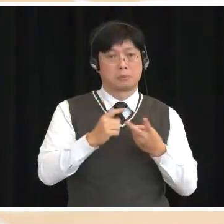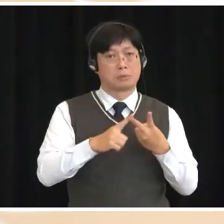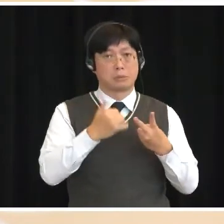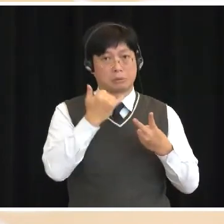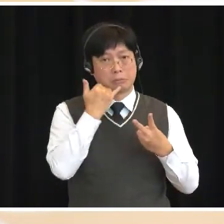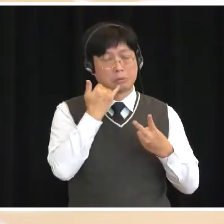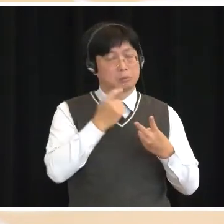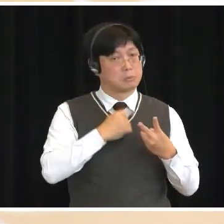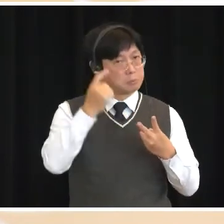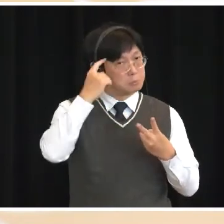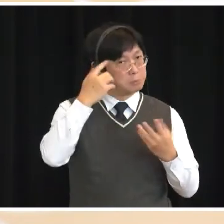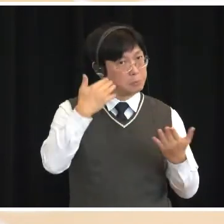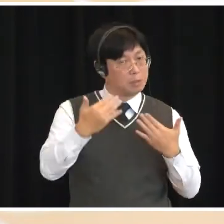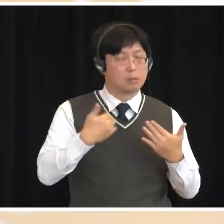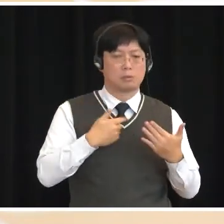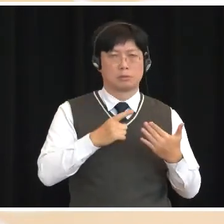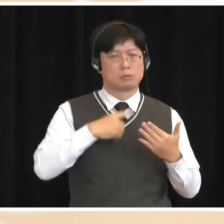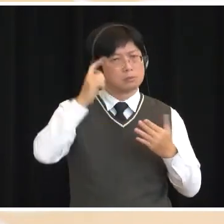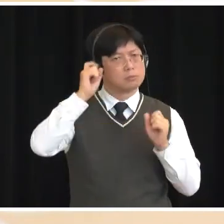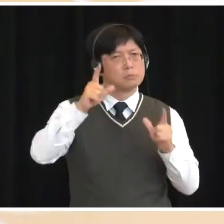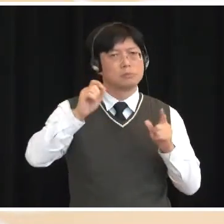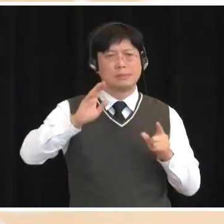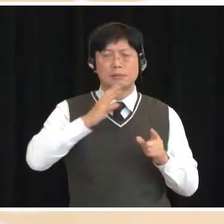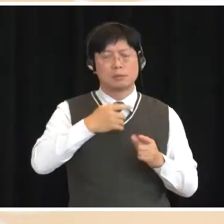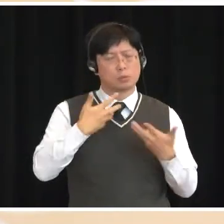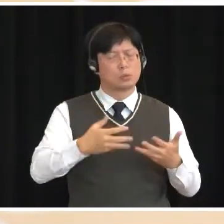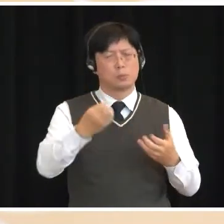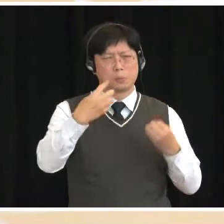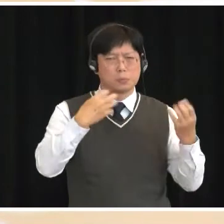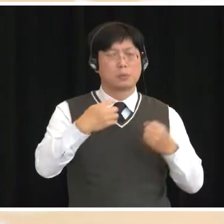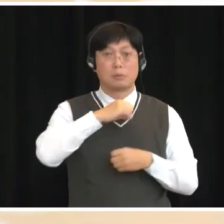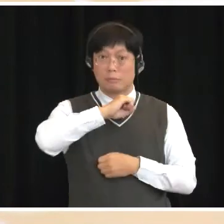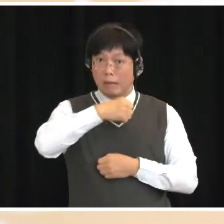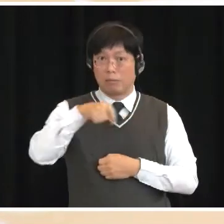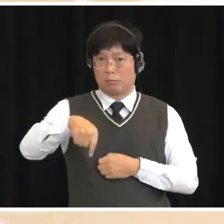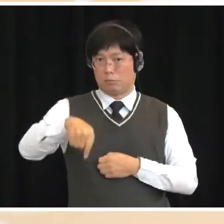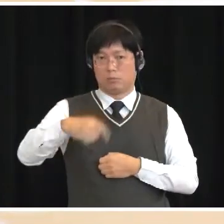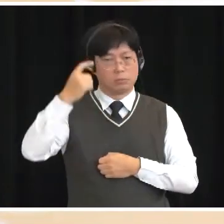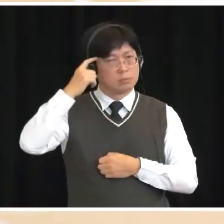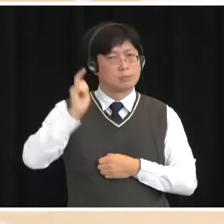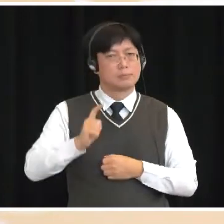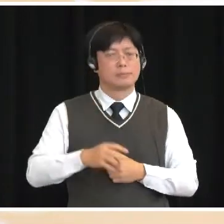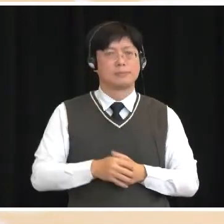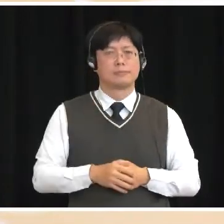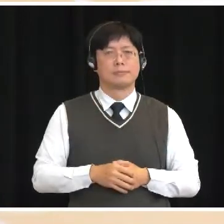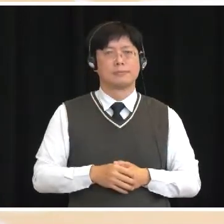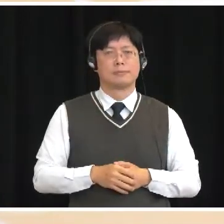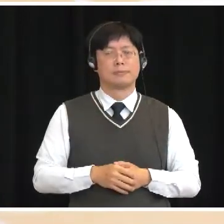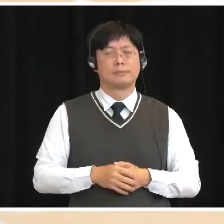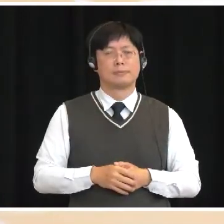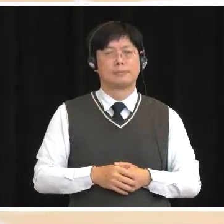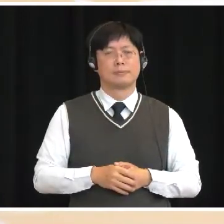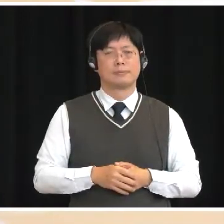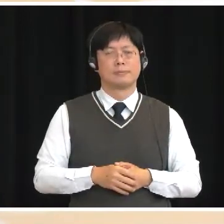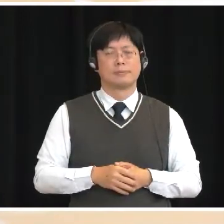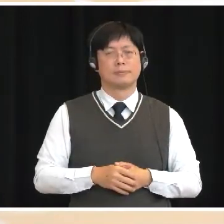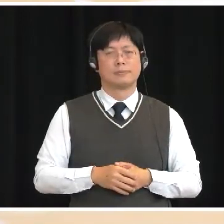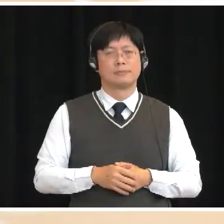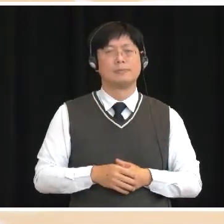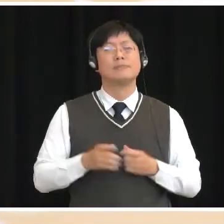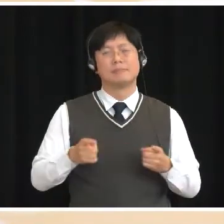well. And as I said, Madam Head of the Delegation, it's lunchtime.